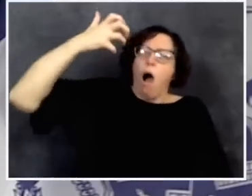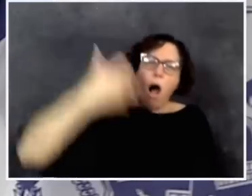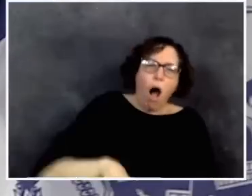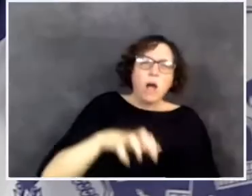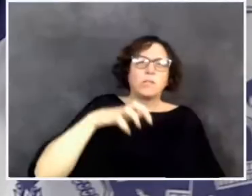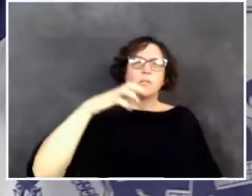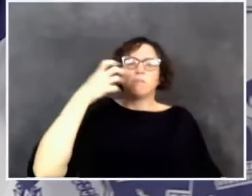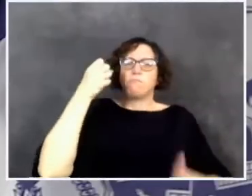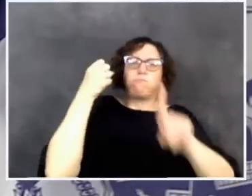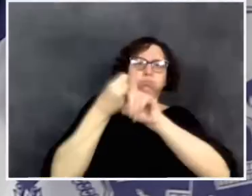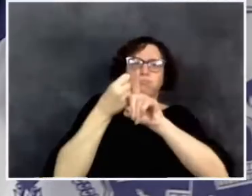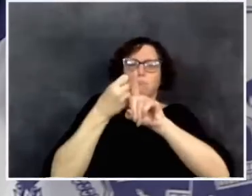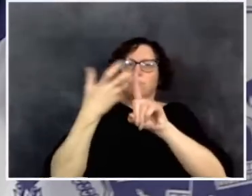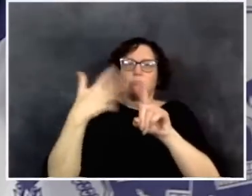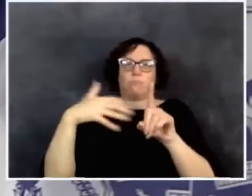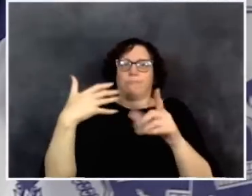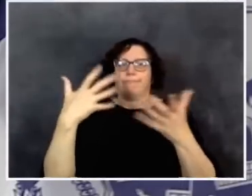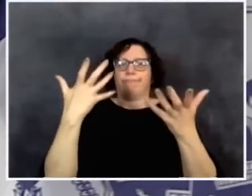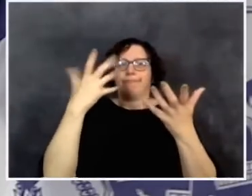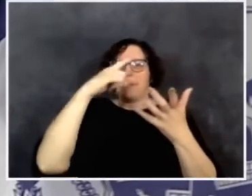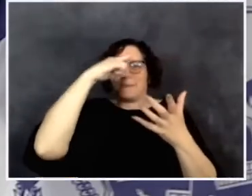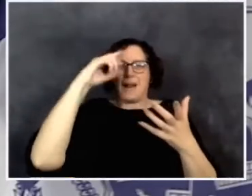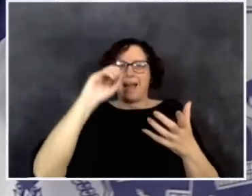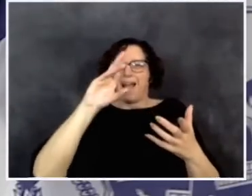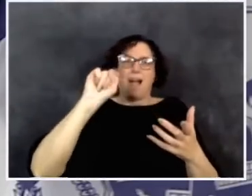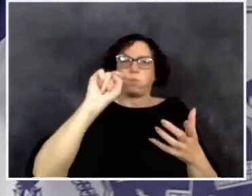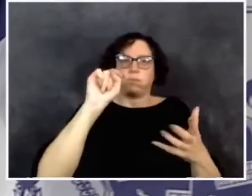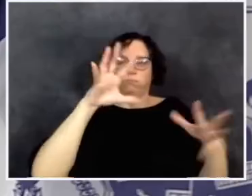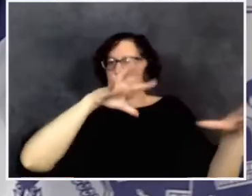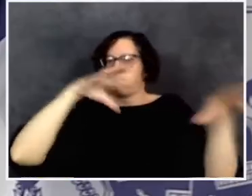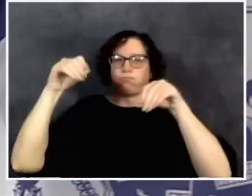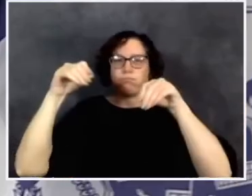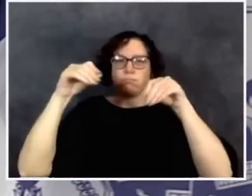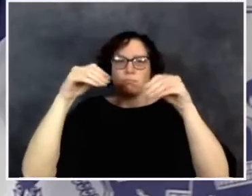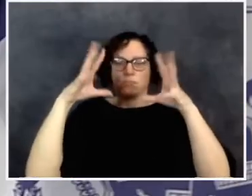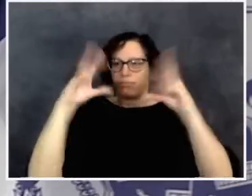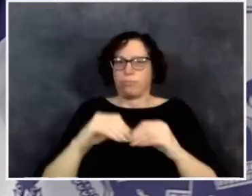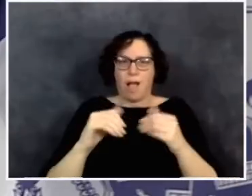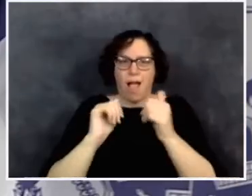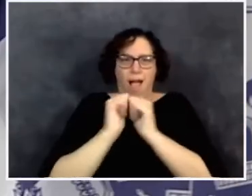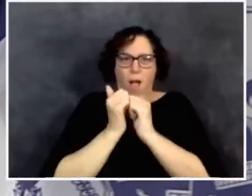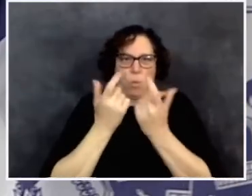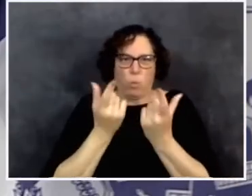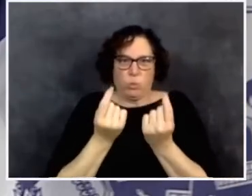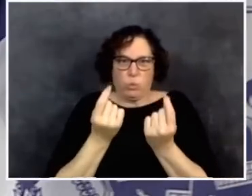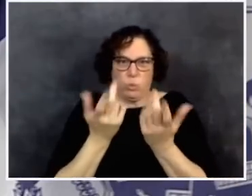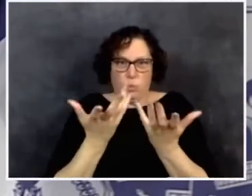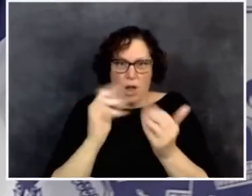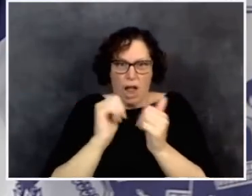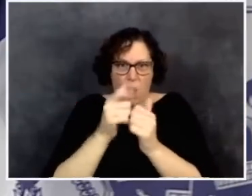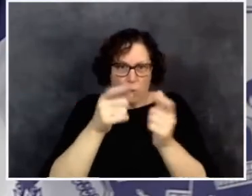That's a great question, Kathleen. I appreciate it. And we got a good question the other day about